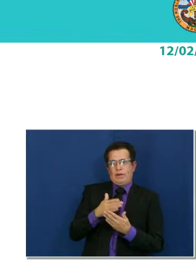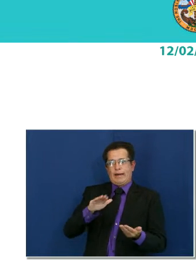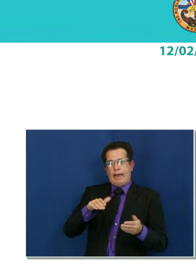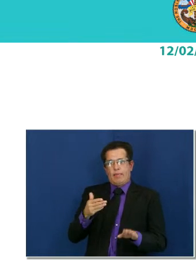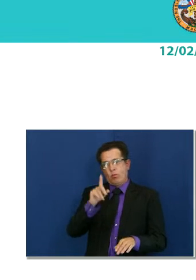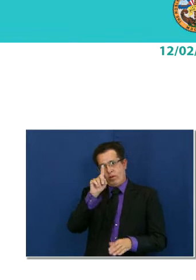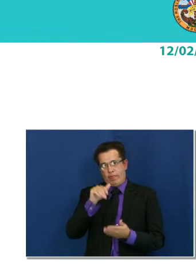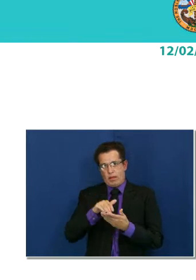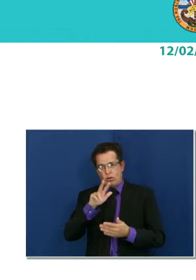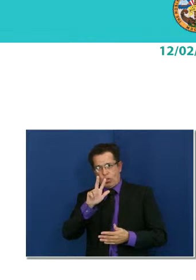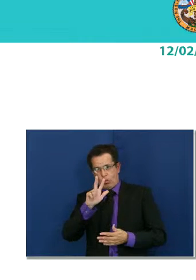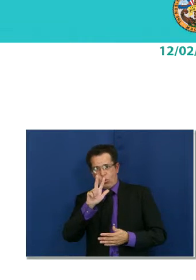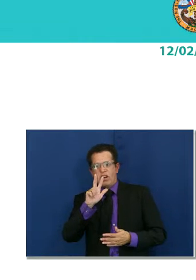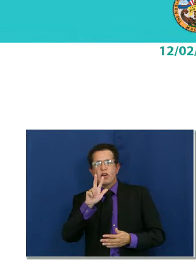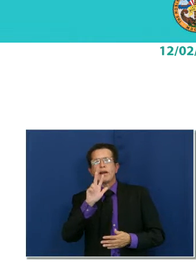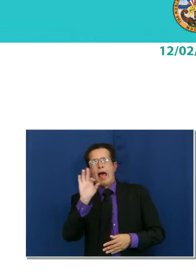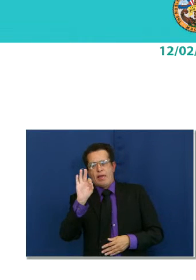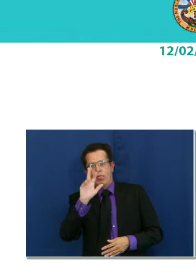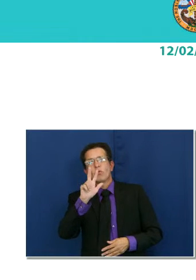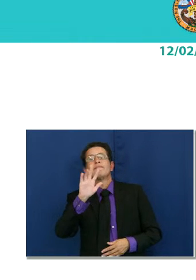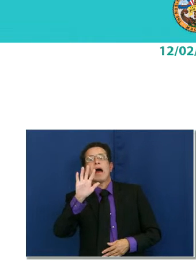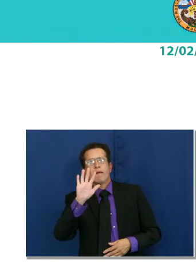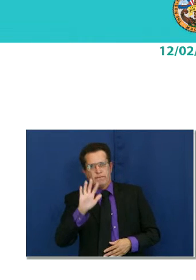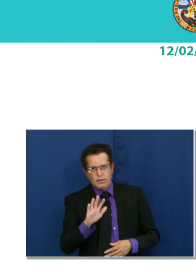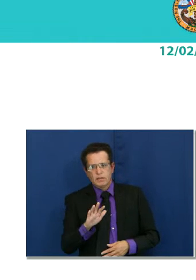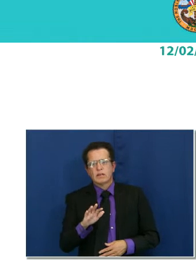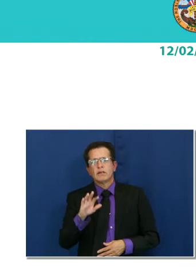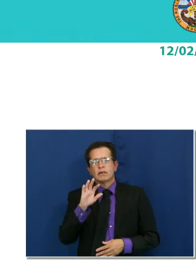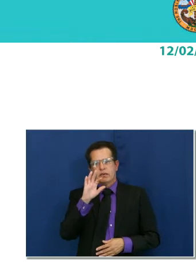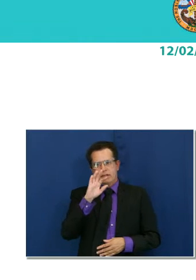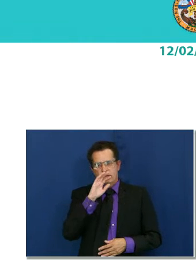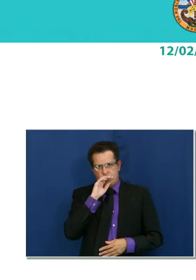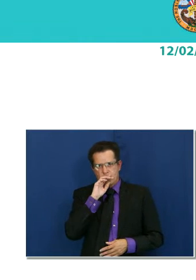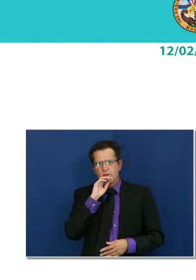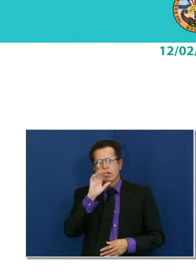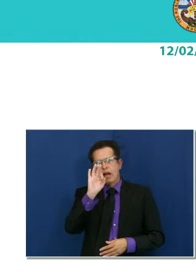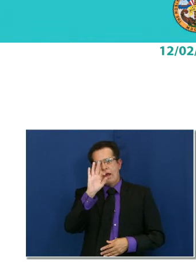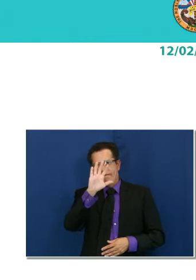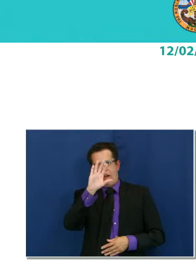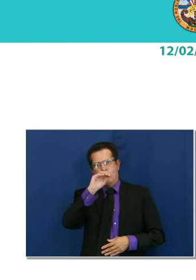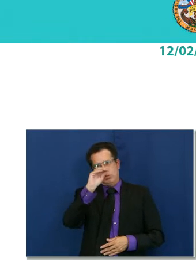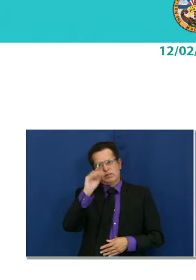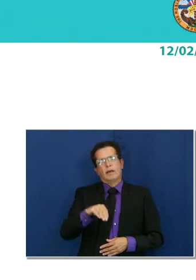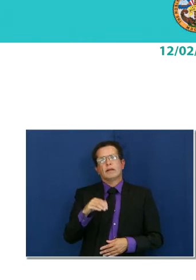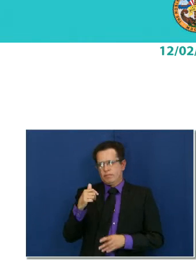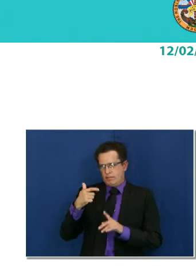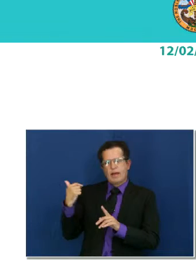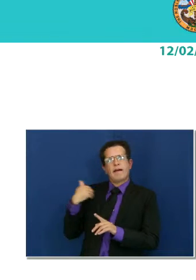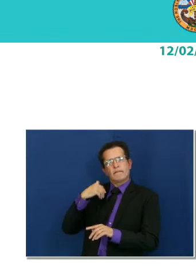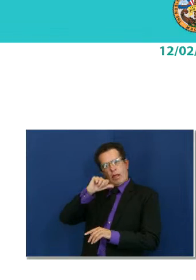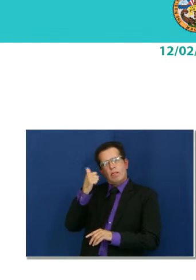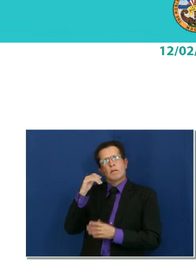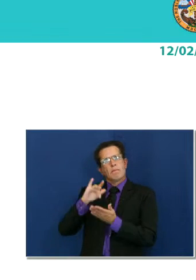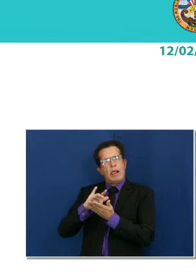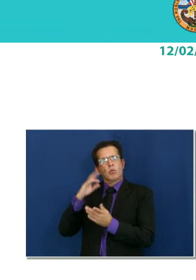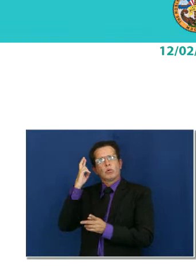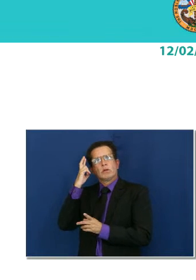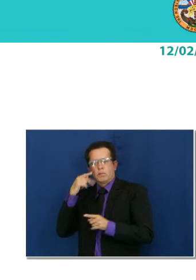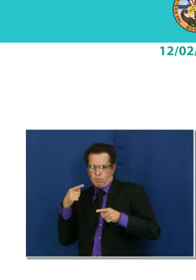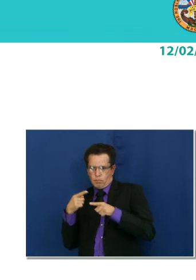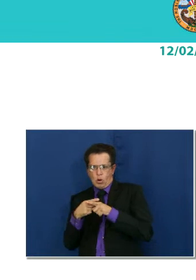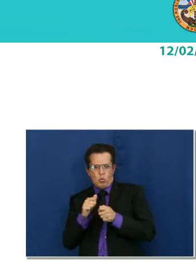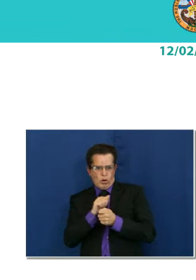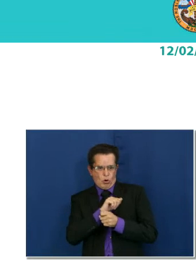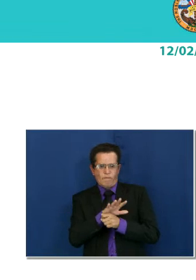1,035 deaths, 988, or 95%, has underlying medical conditions, and this is